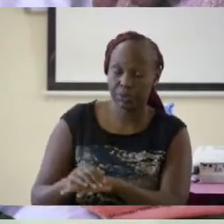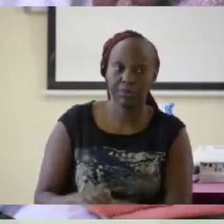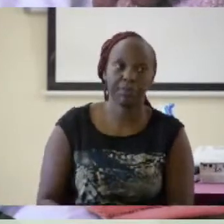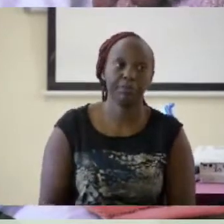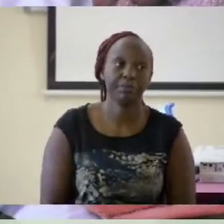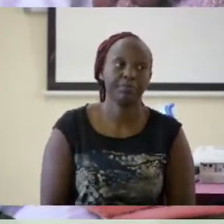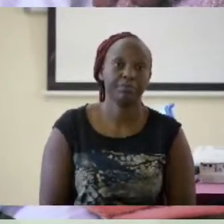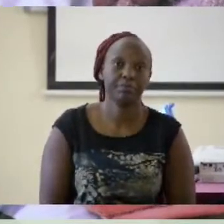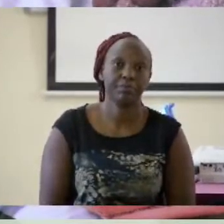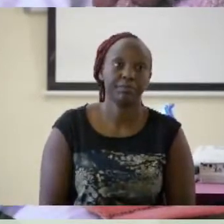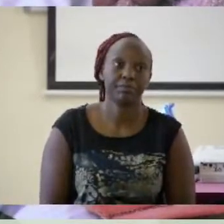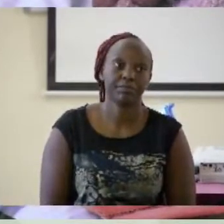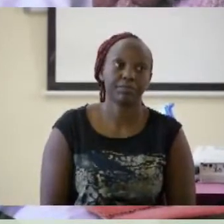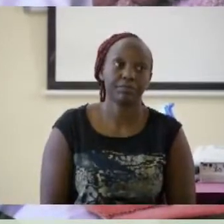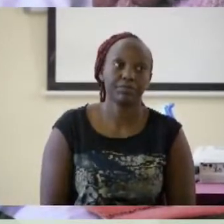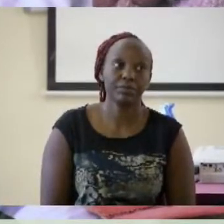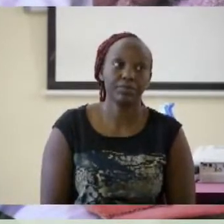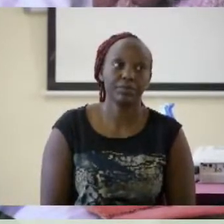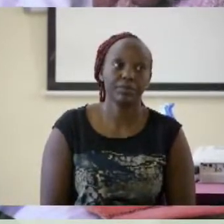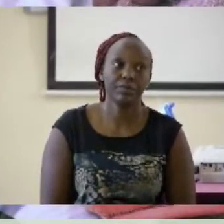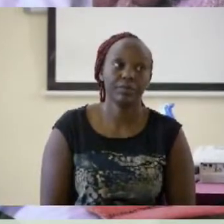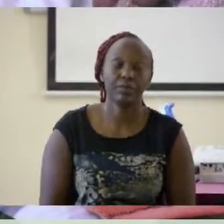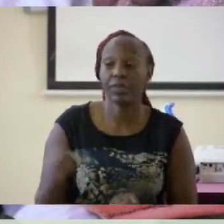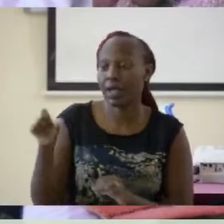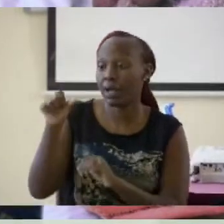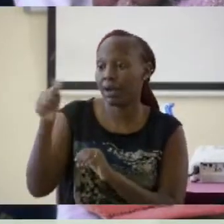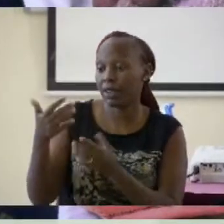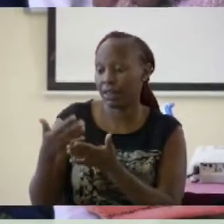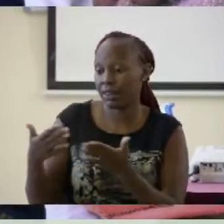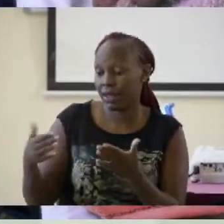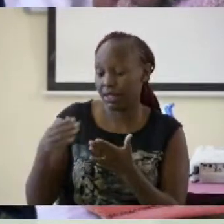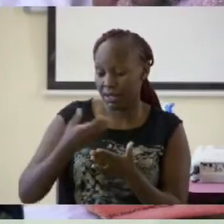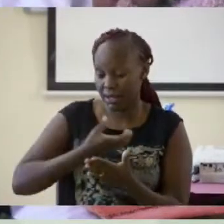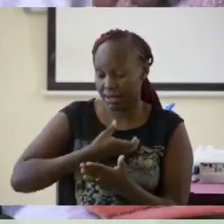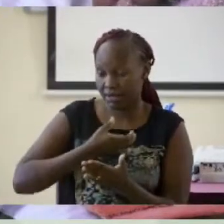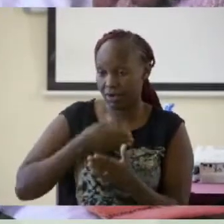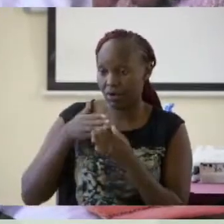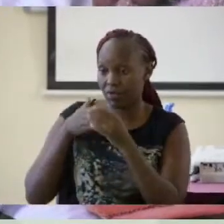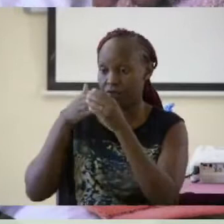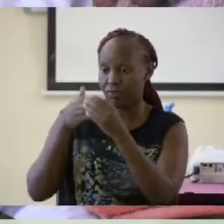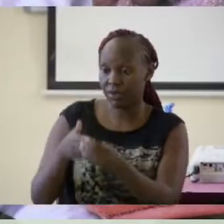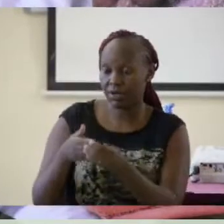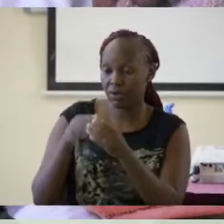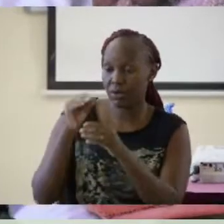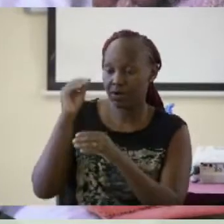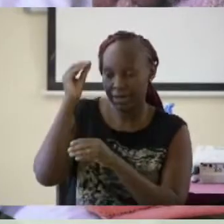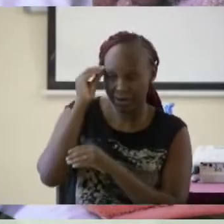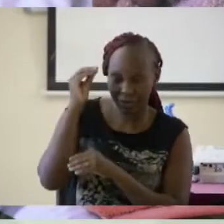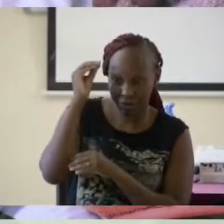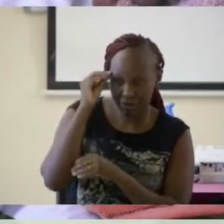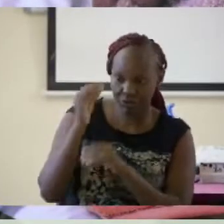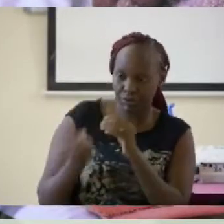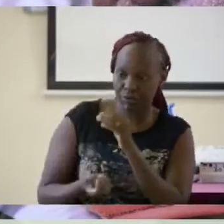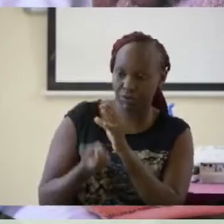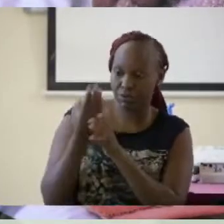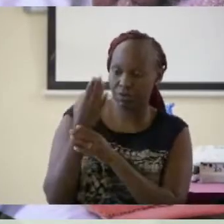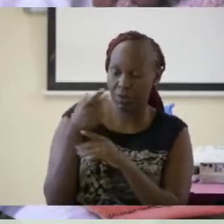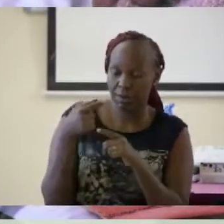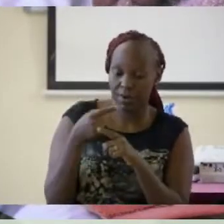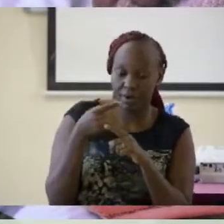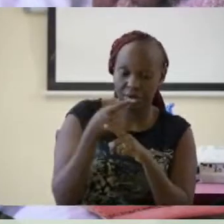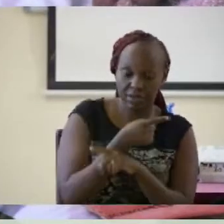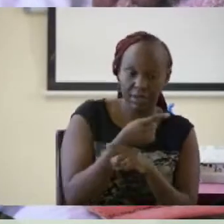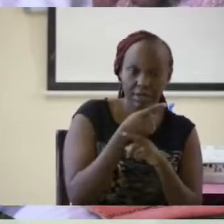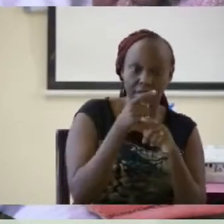right? And another thing, the Council of Legal Education to form an alternative justice